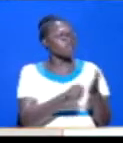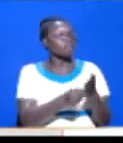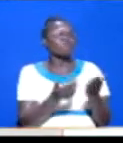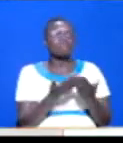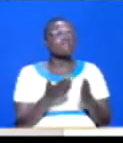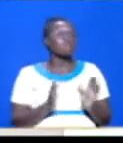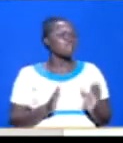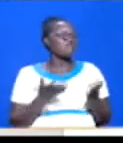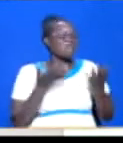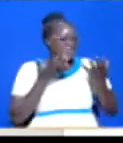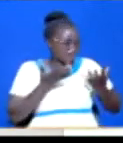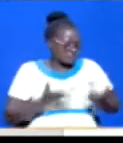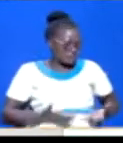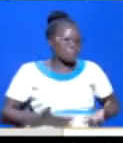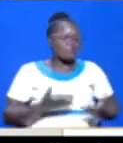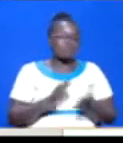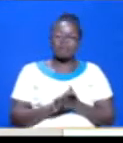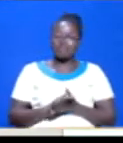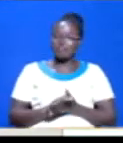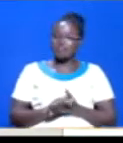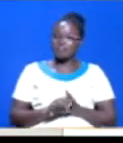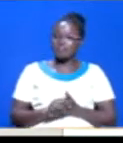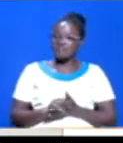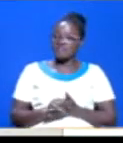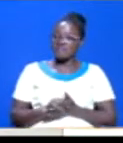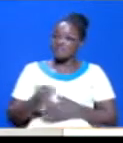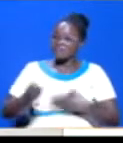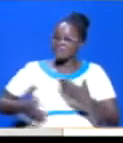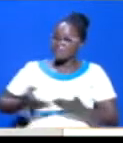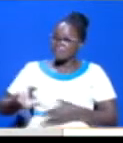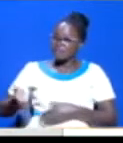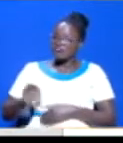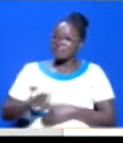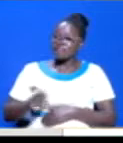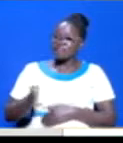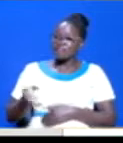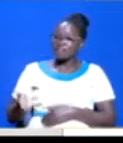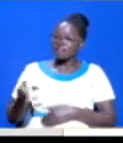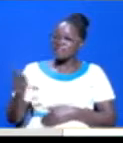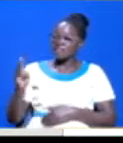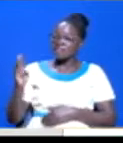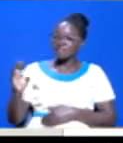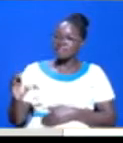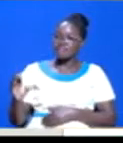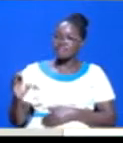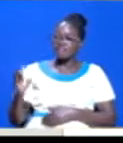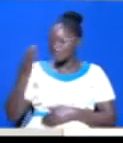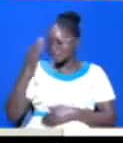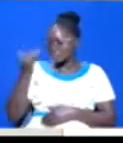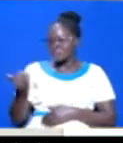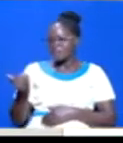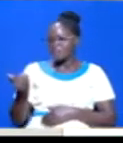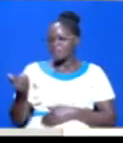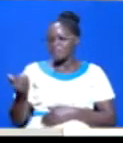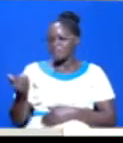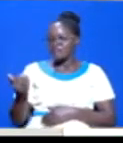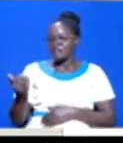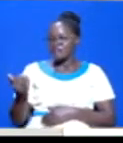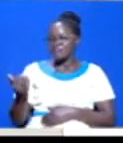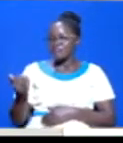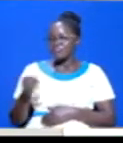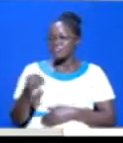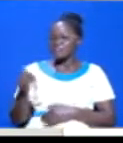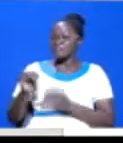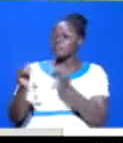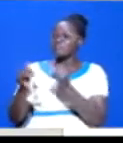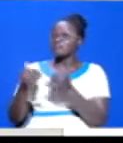weighty matter. Yeah, let me say this. I'm happy to be back to here at KBC because I have been going to the other media,